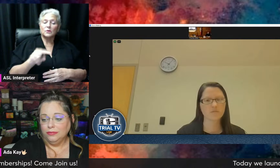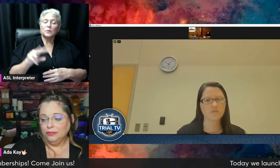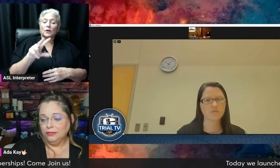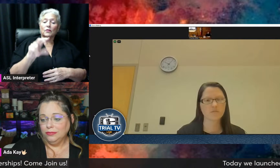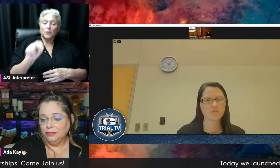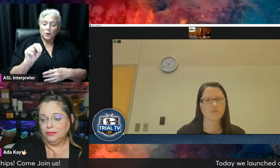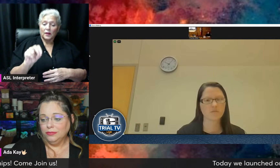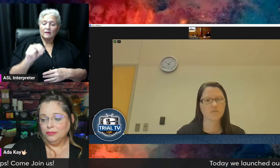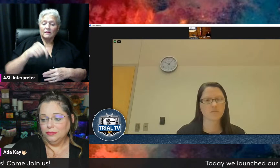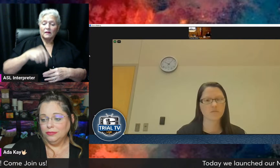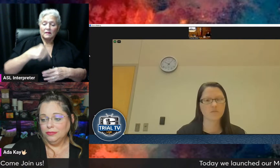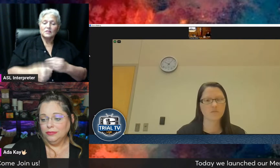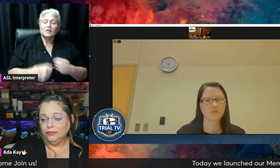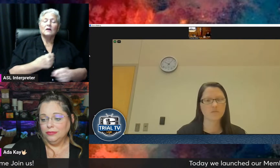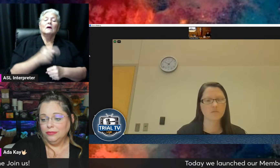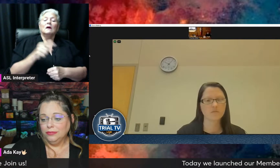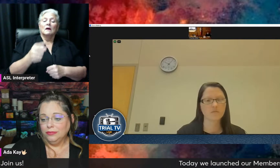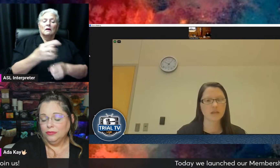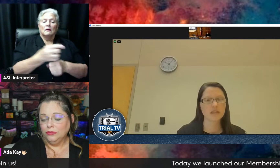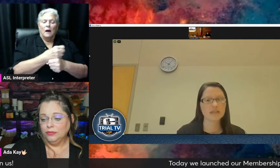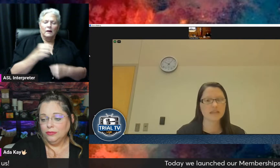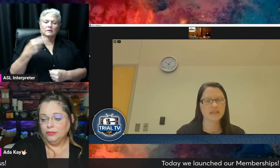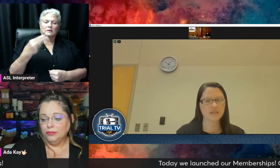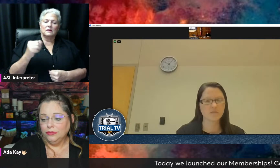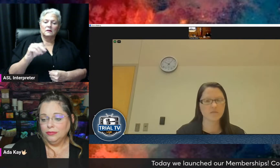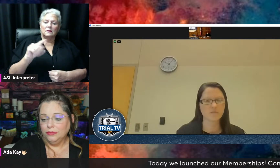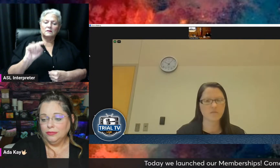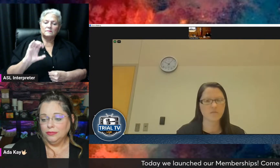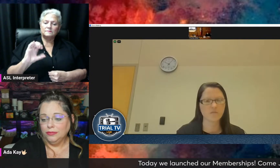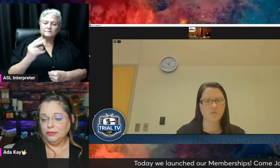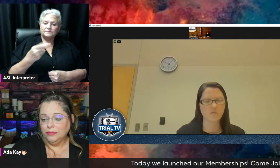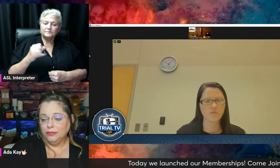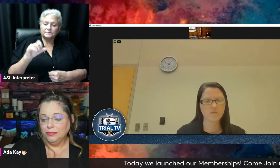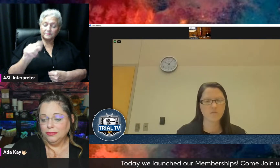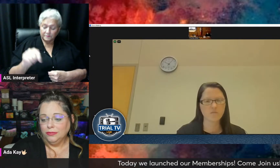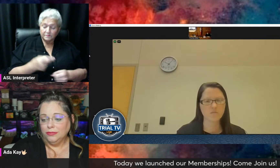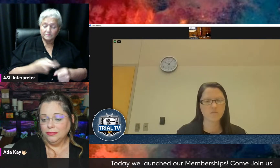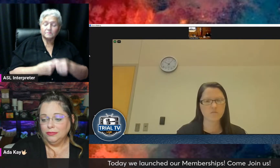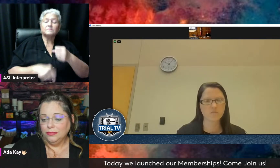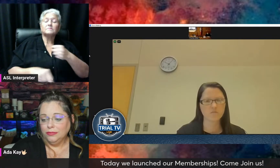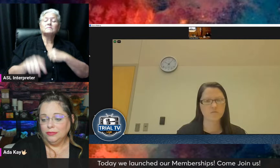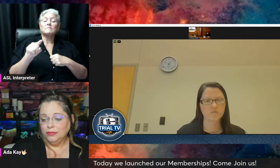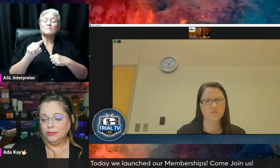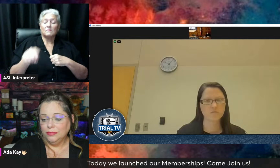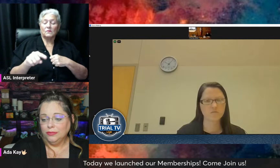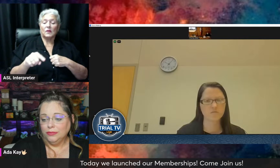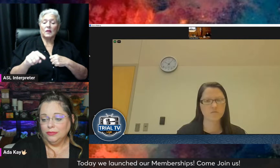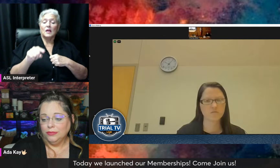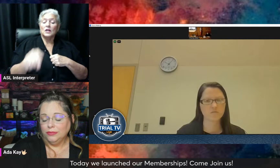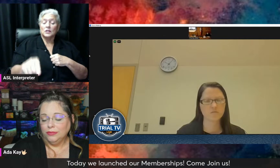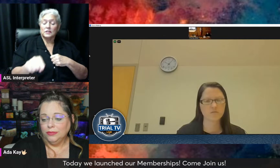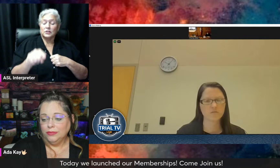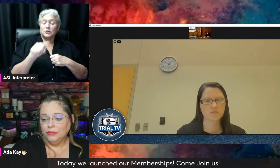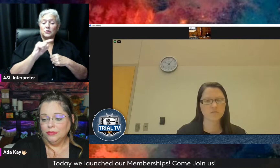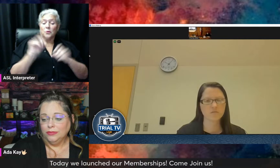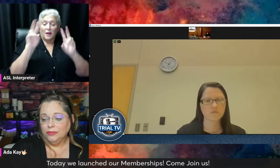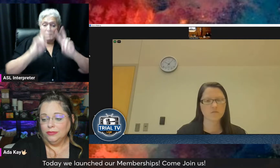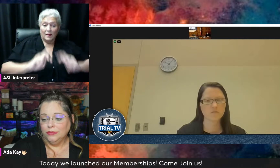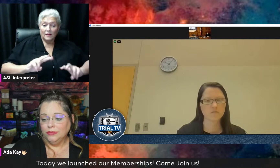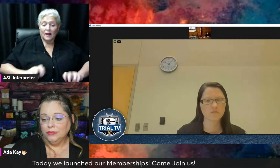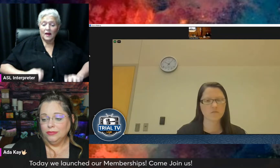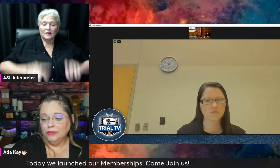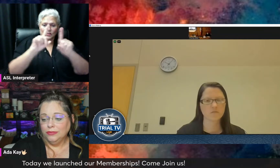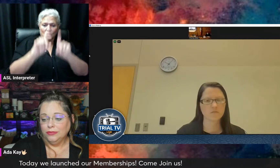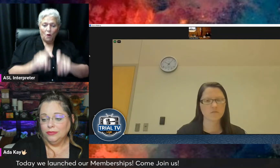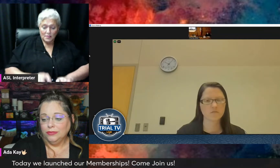Police Department for testing? Yes, I did. Did you analyze or test that hatchet and apply the